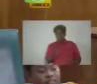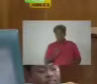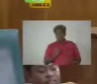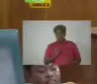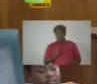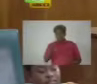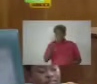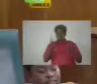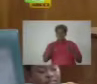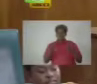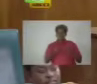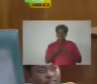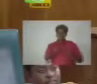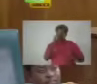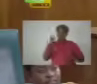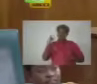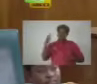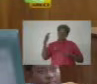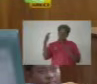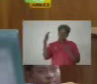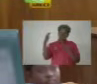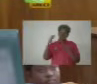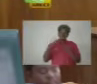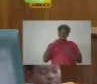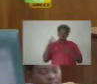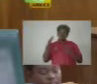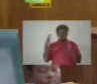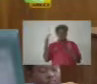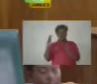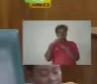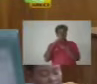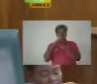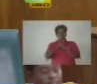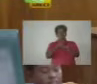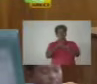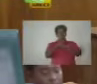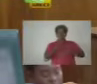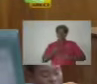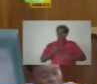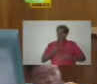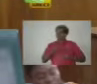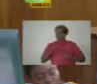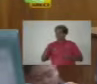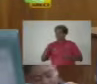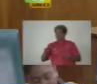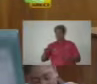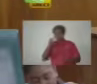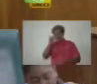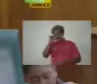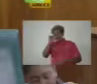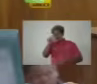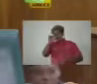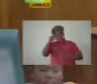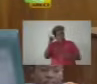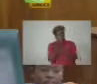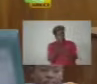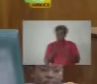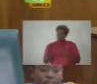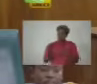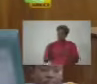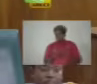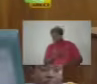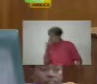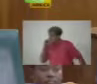one of those persons who is the chief defender of the entertainment industry. I have been